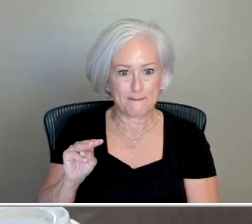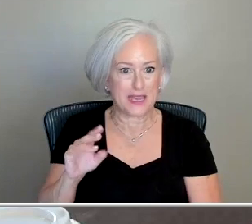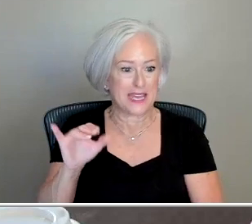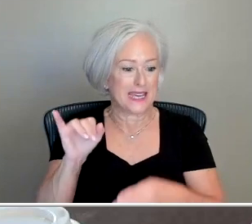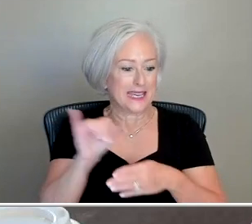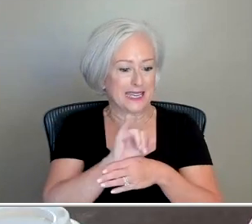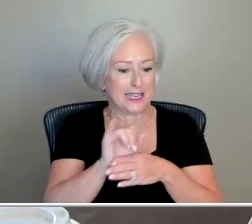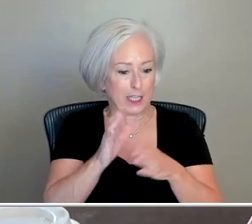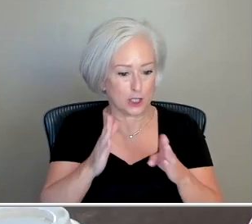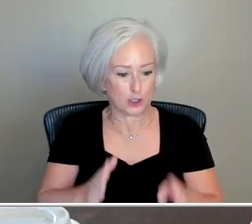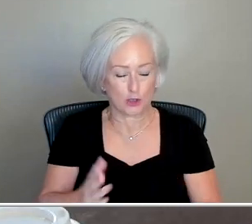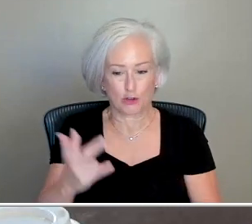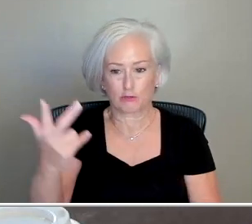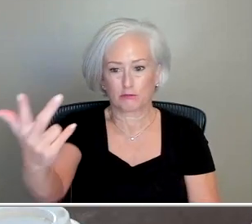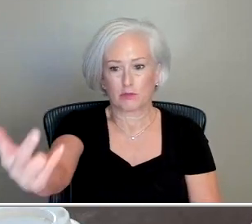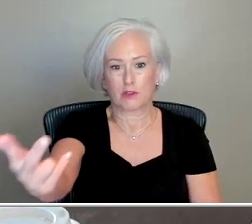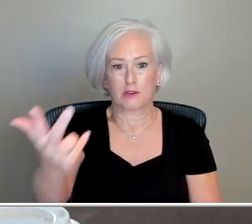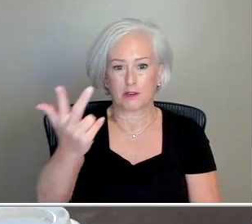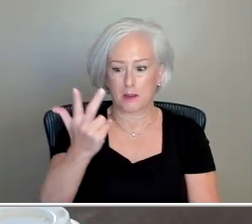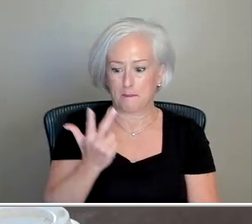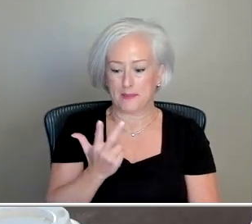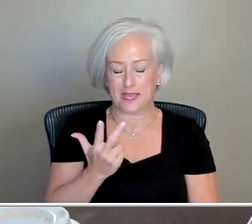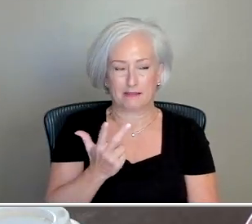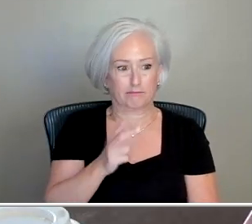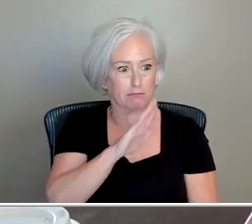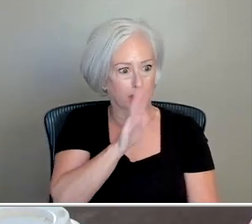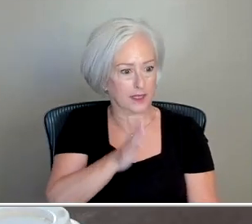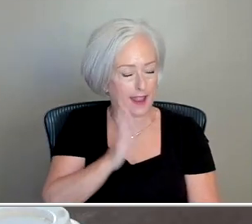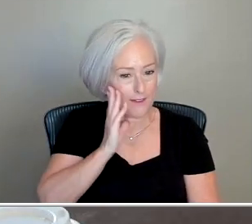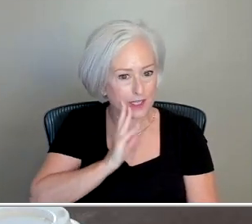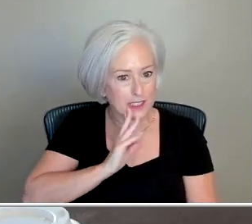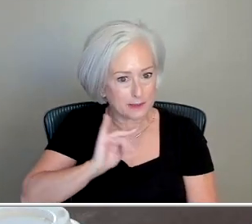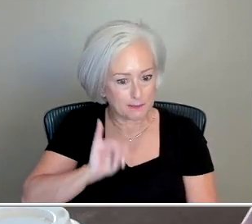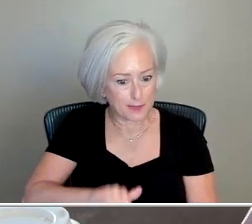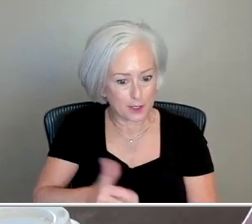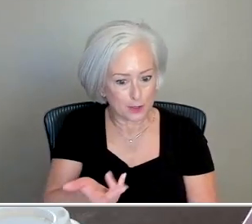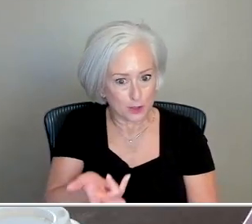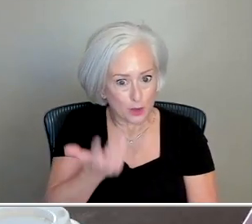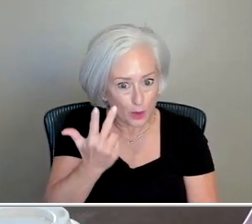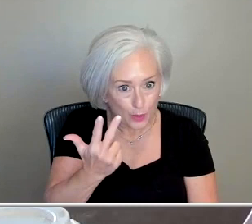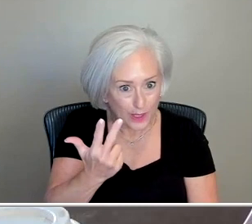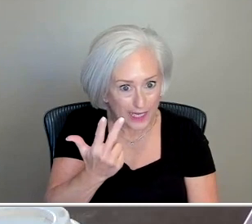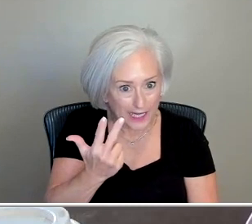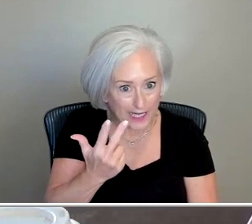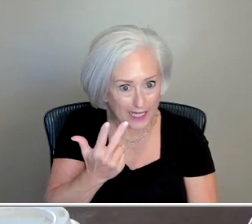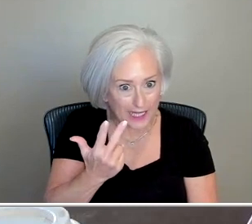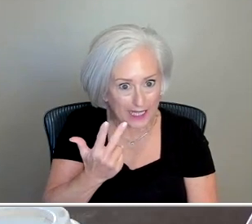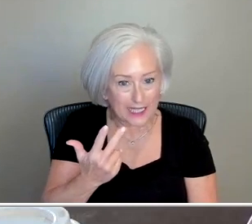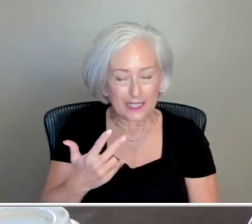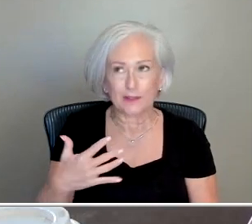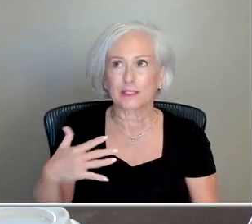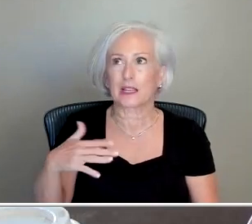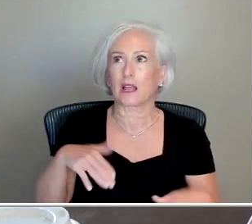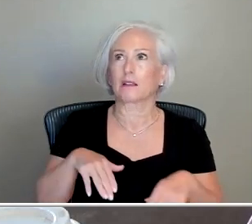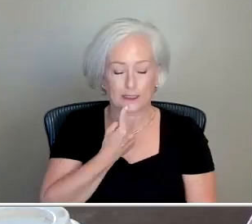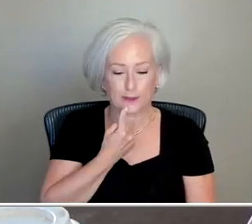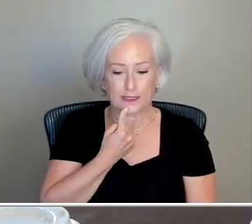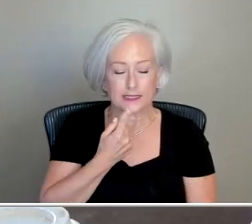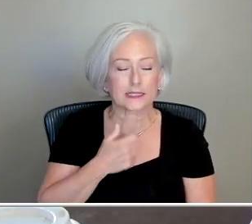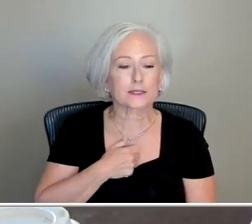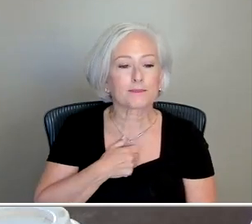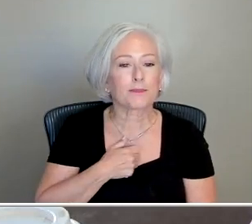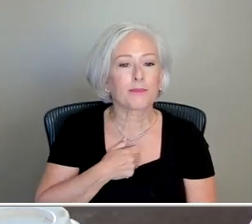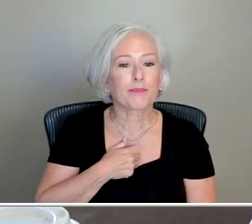walk into a doctor's office before, and it was like somewhat intimidating, but also more serious. And he